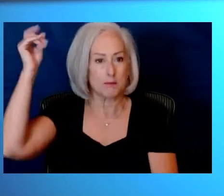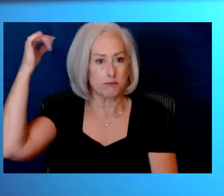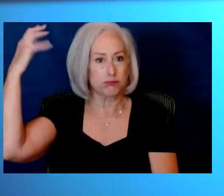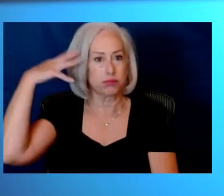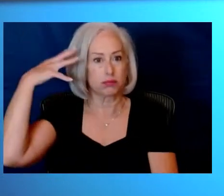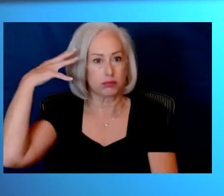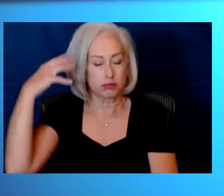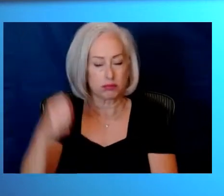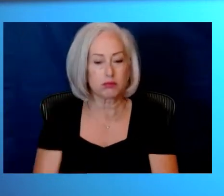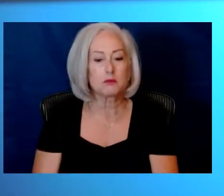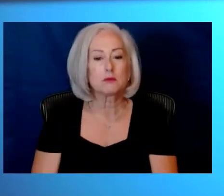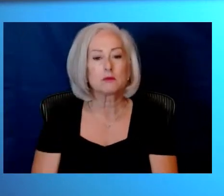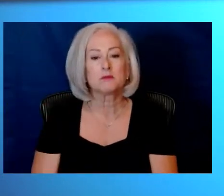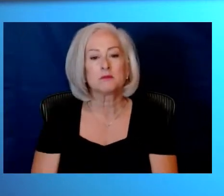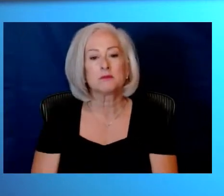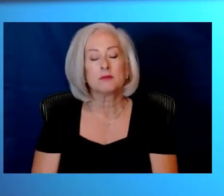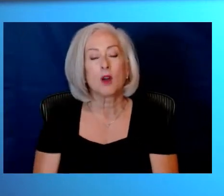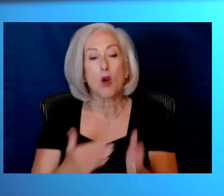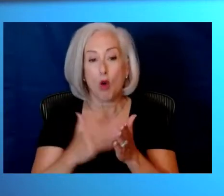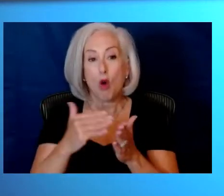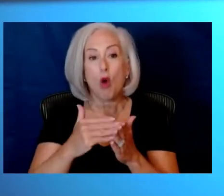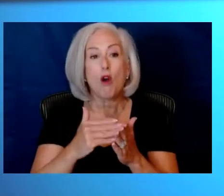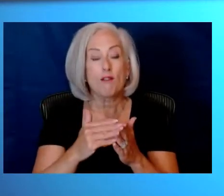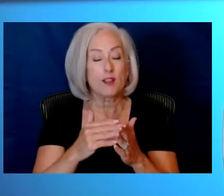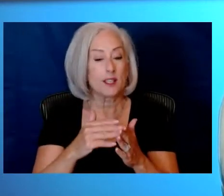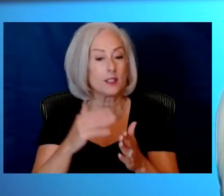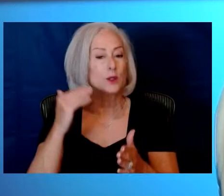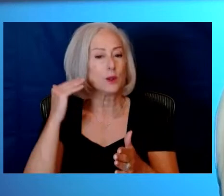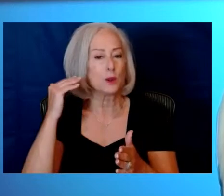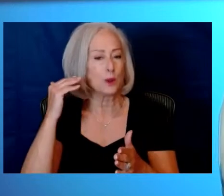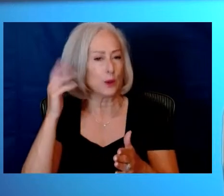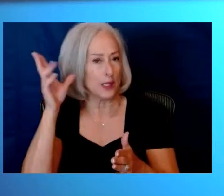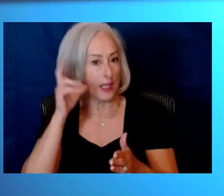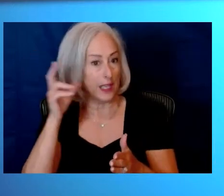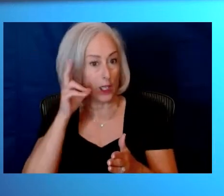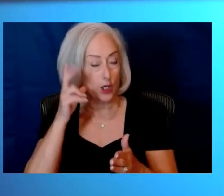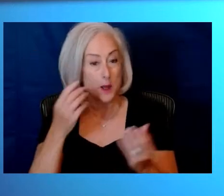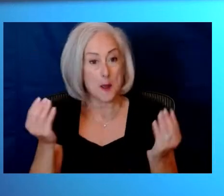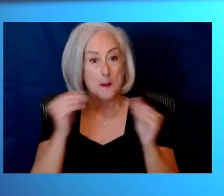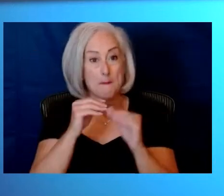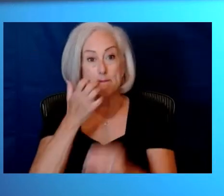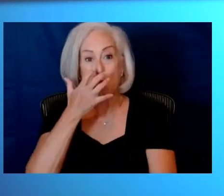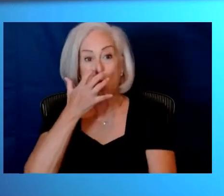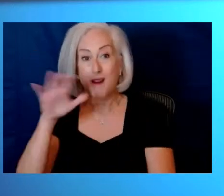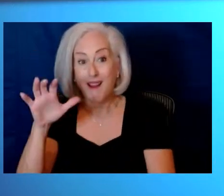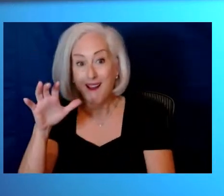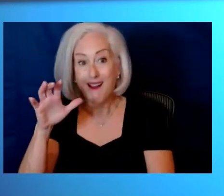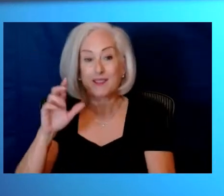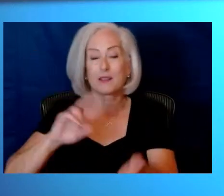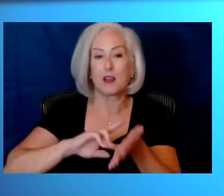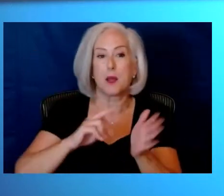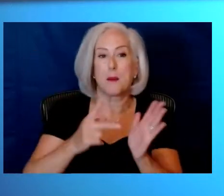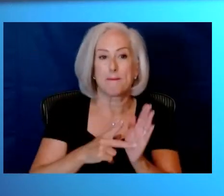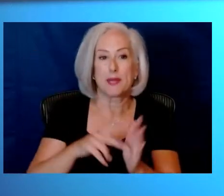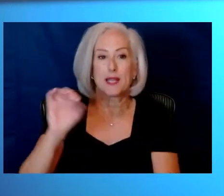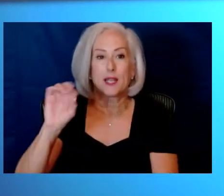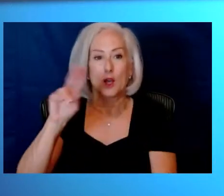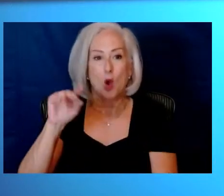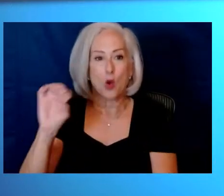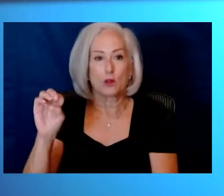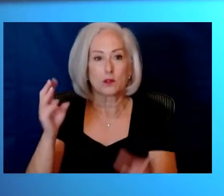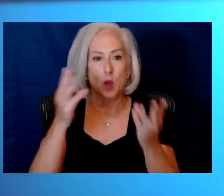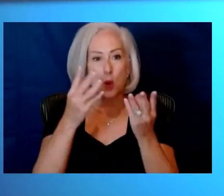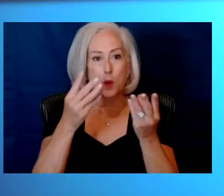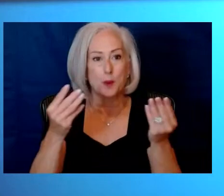And many times you do hear that on hot days when there is a more ozone depletion, you do kind of hear from our local TV